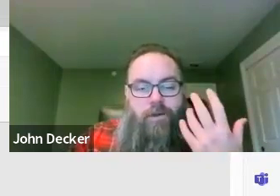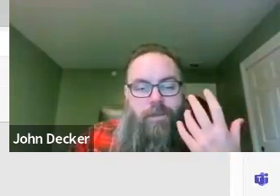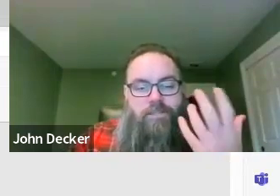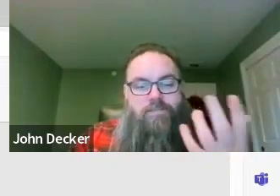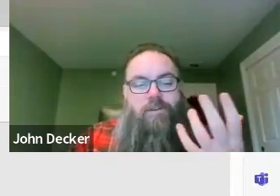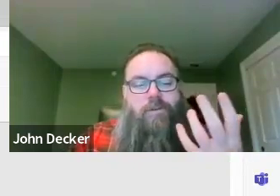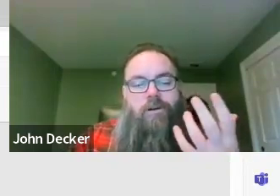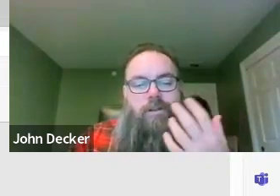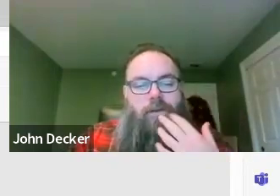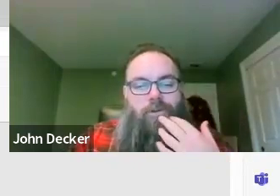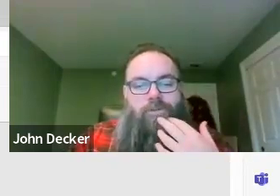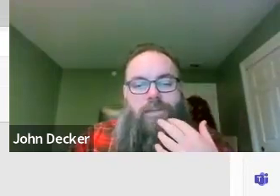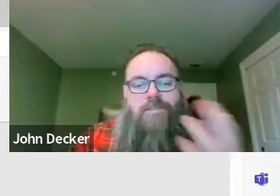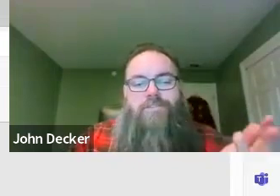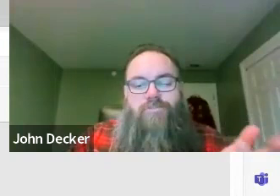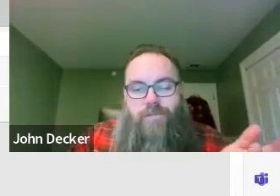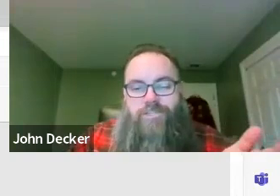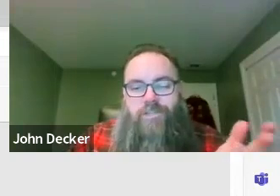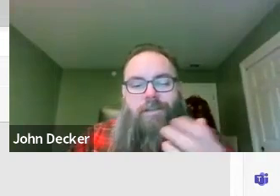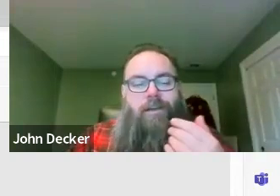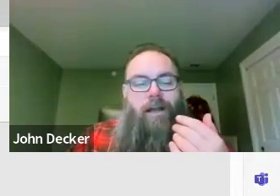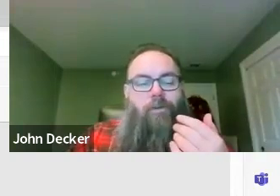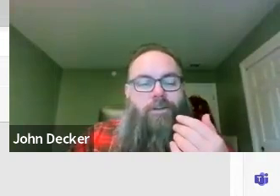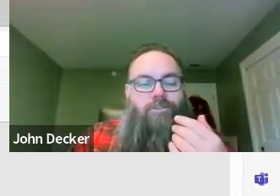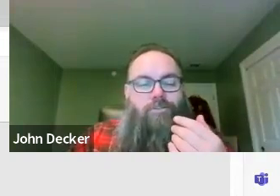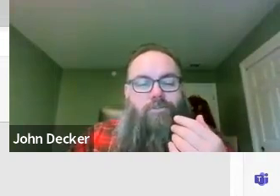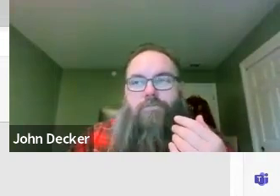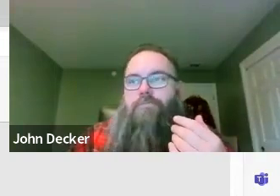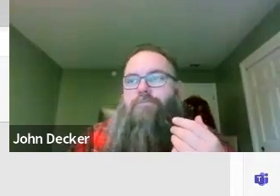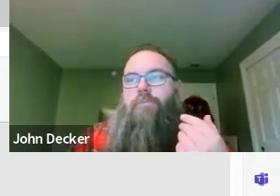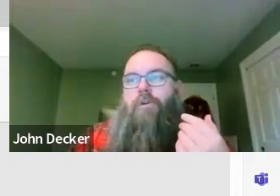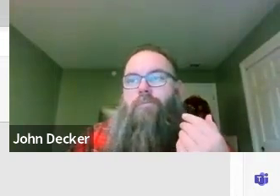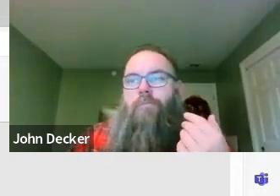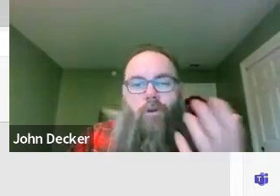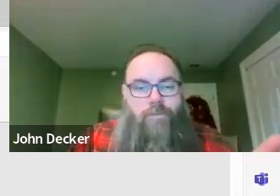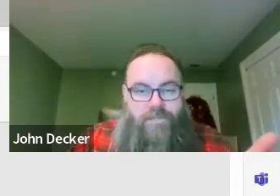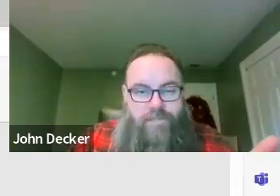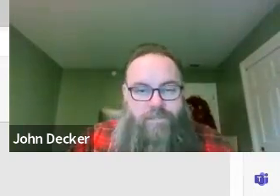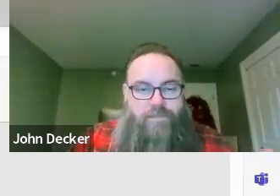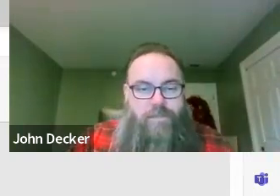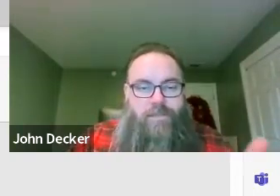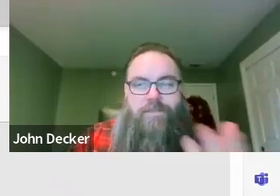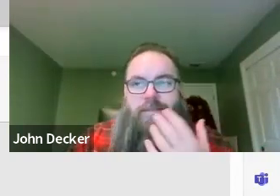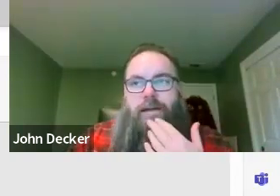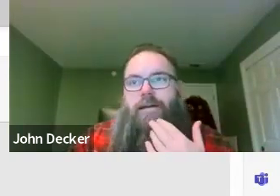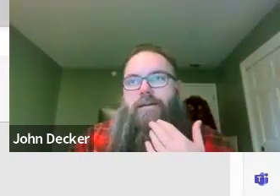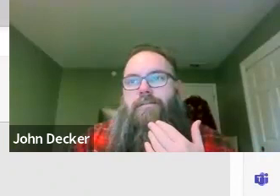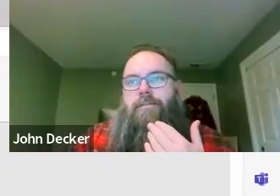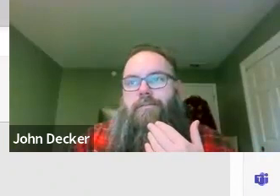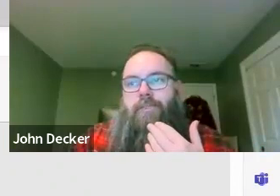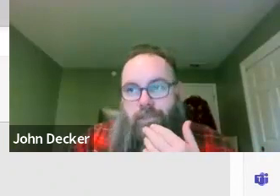of Yolo County activity going on, and I wonder the extent to which I want to promote more of these things in